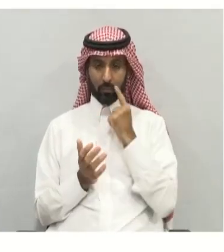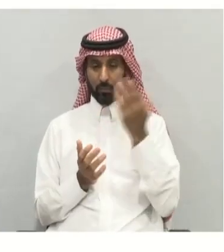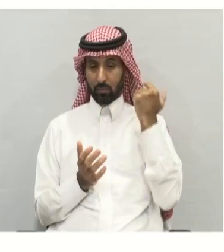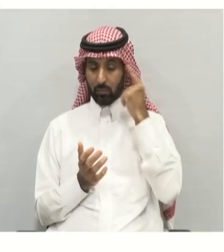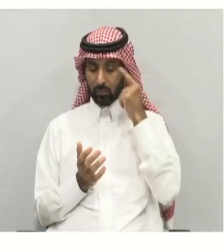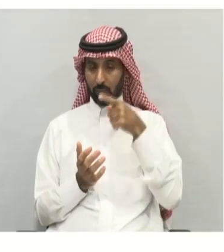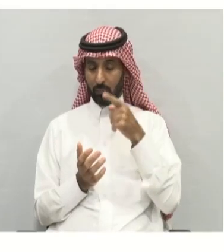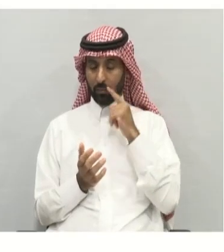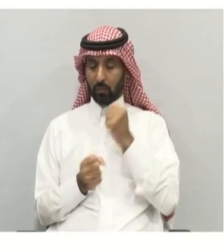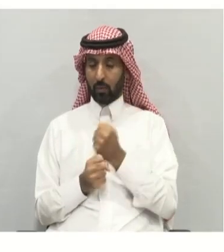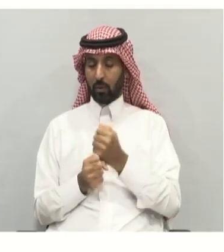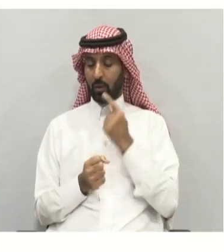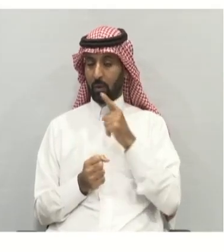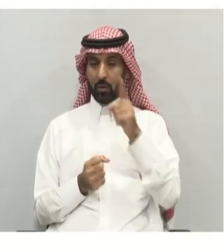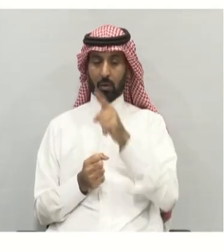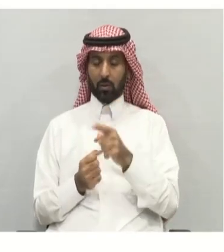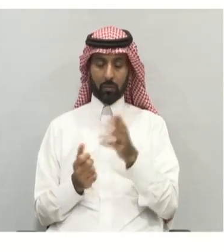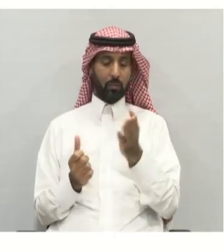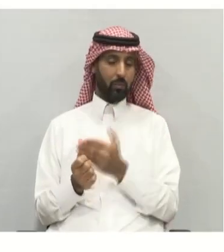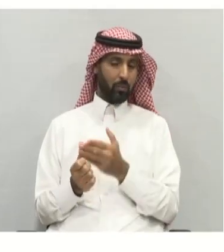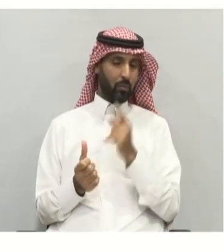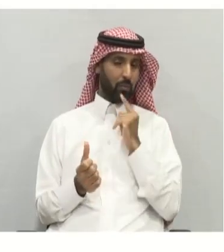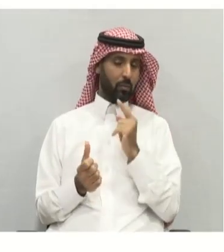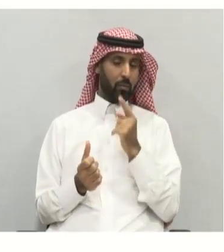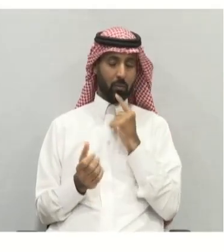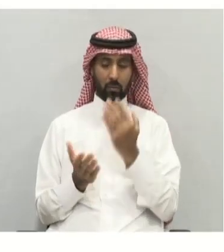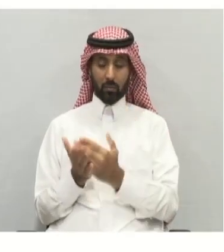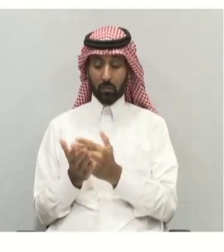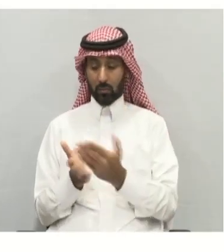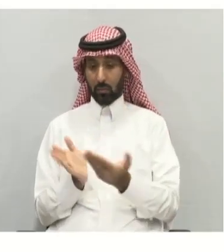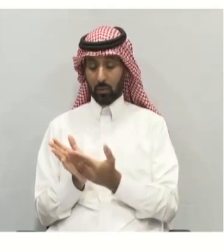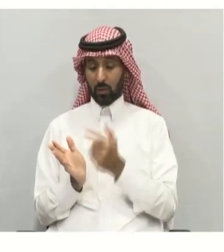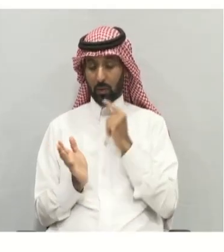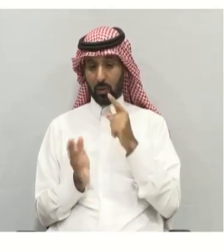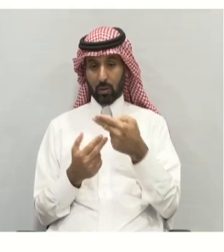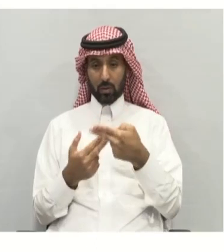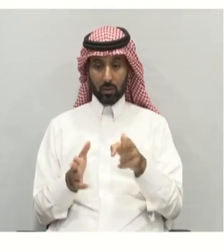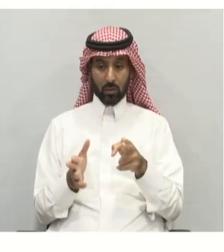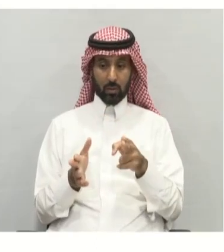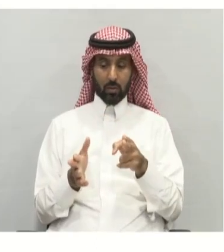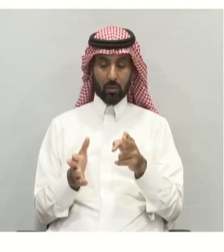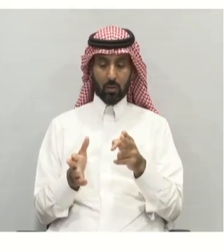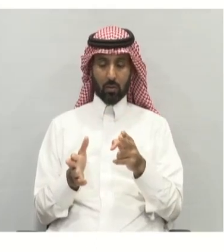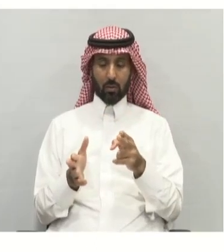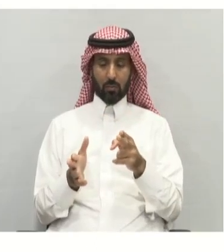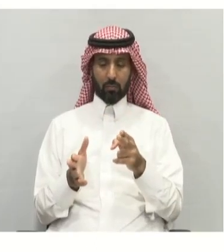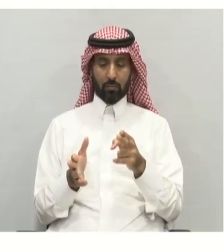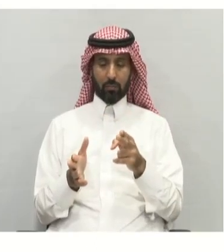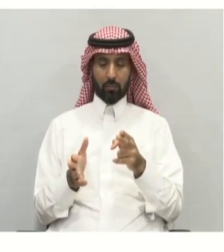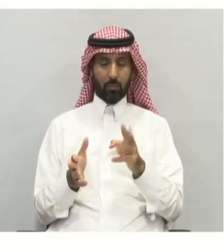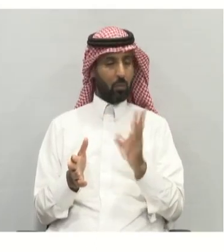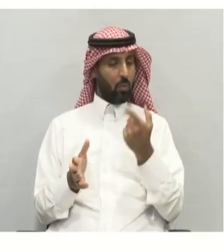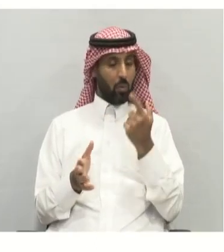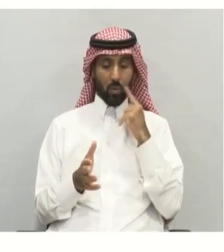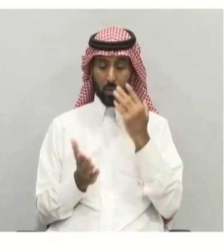remember that we did ask questions about that invitation card, the question started starting with, for example, who is